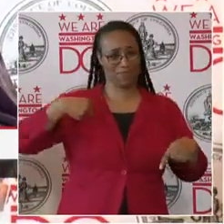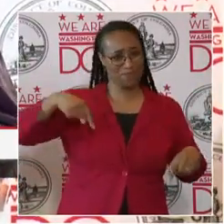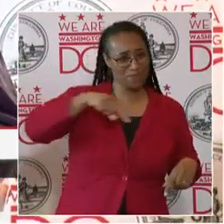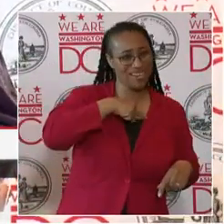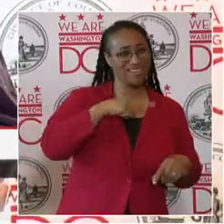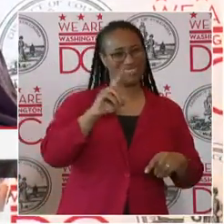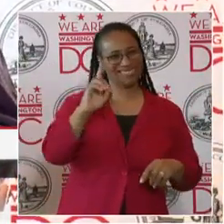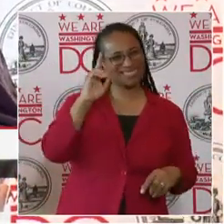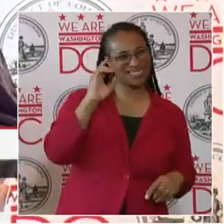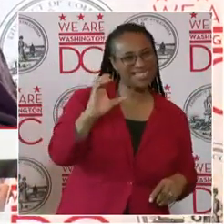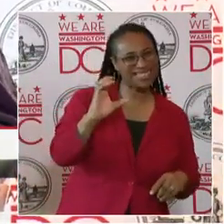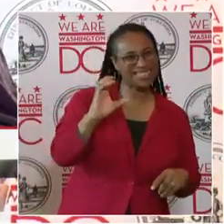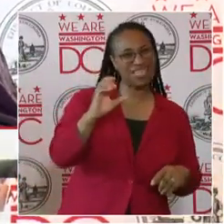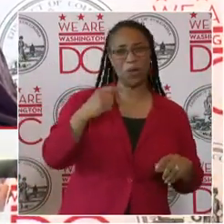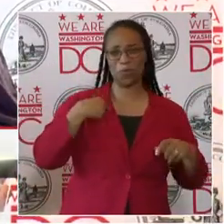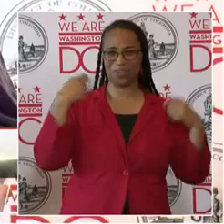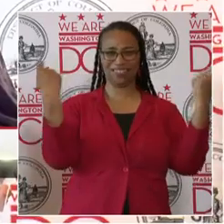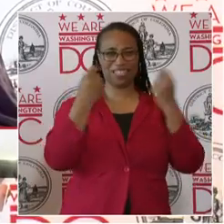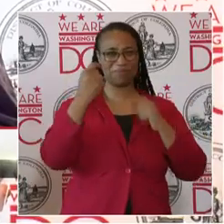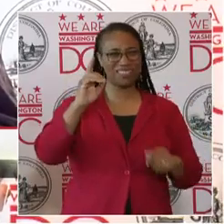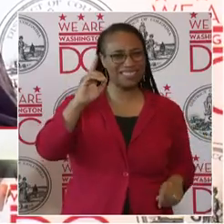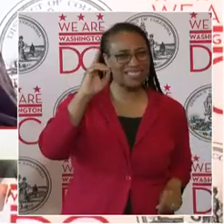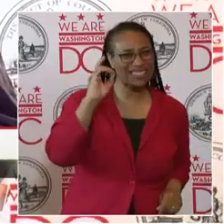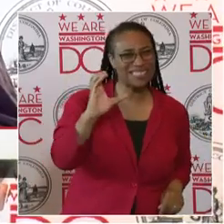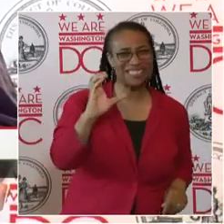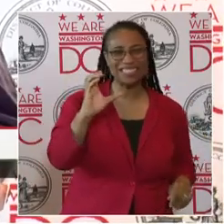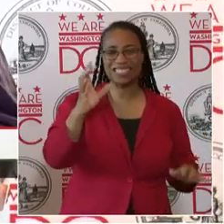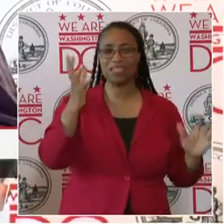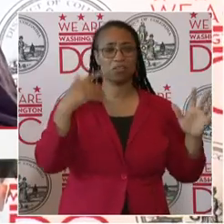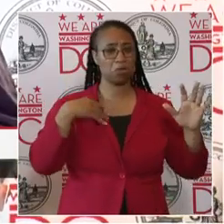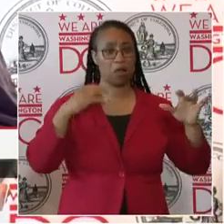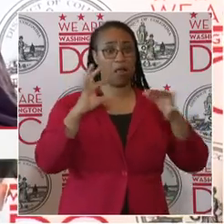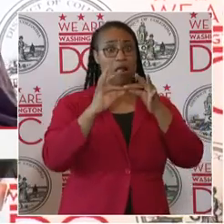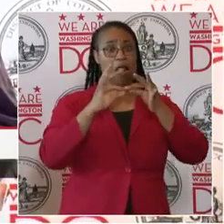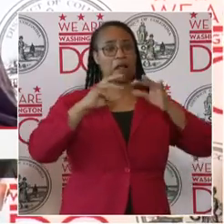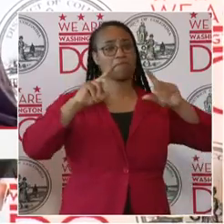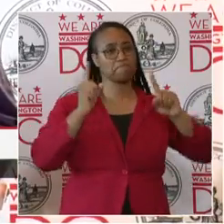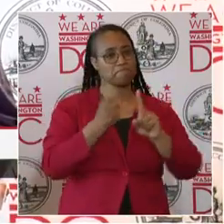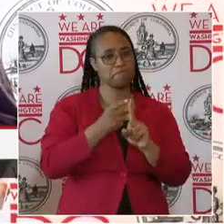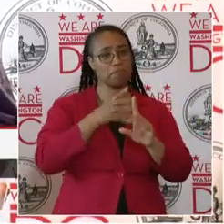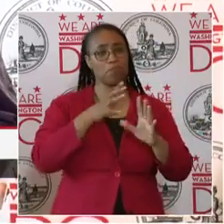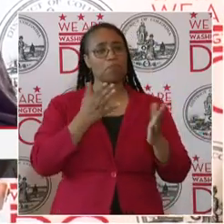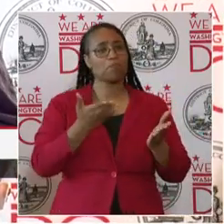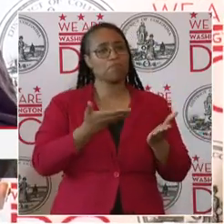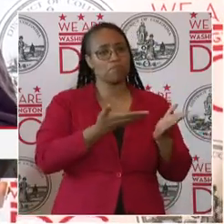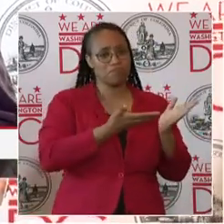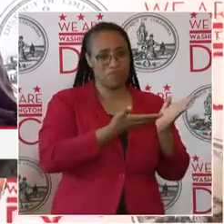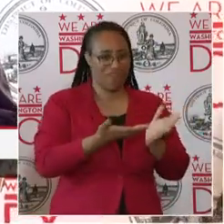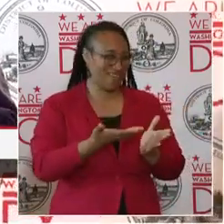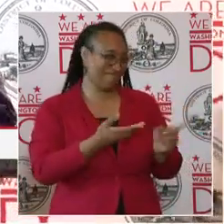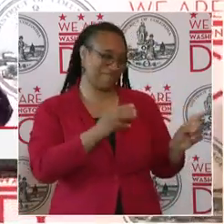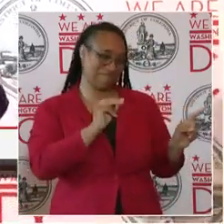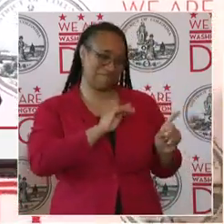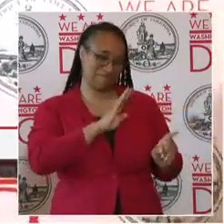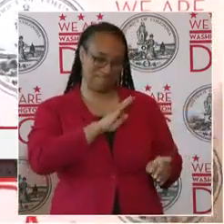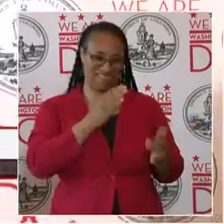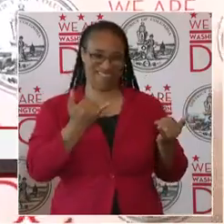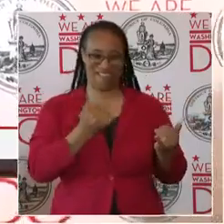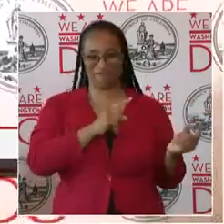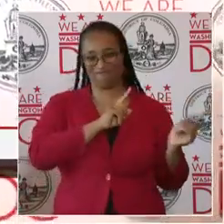celebrating D.C. And without further ado, I am proud to bring forward our mayor, Mayor Muriel